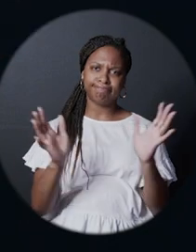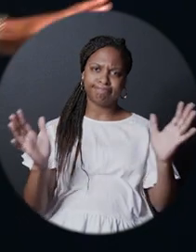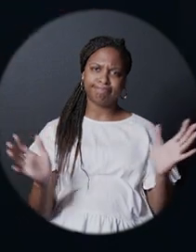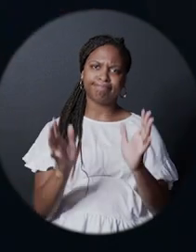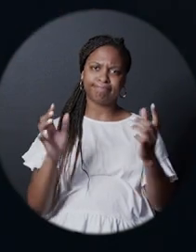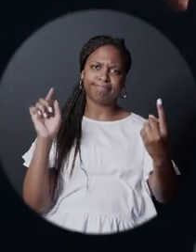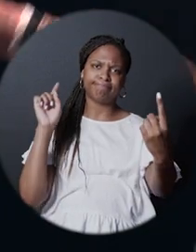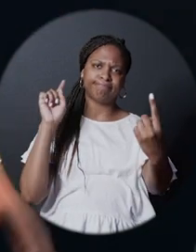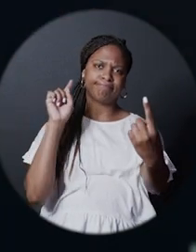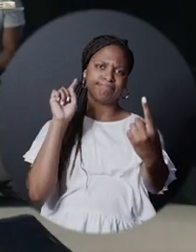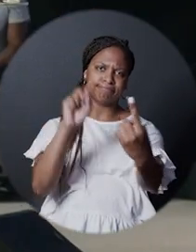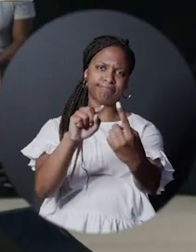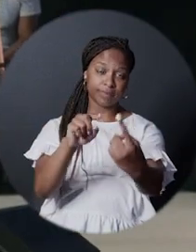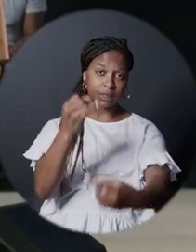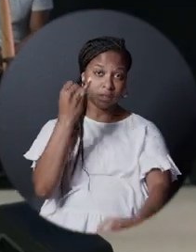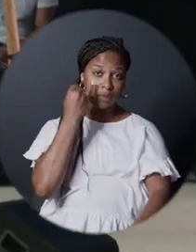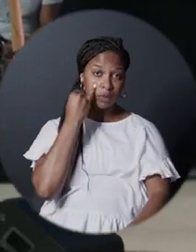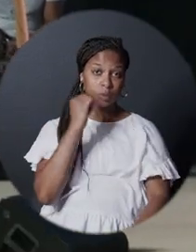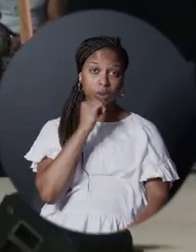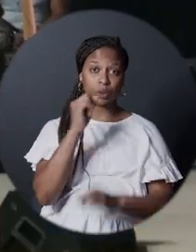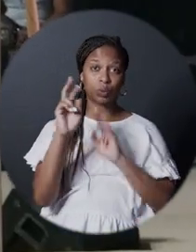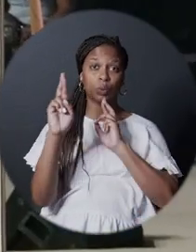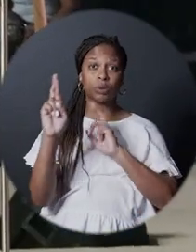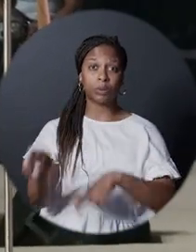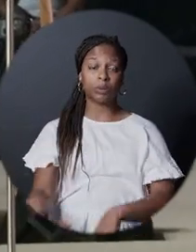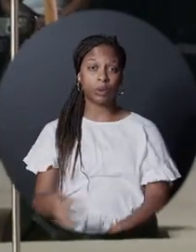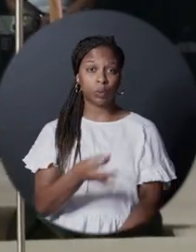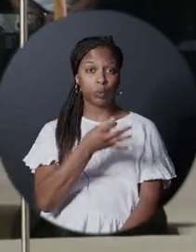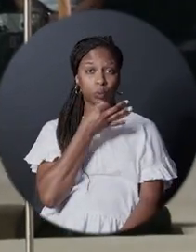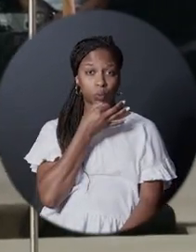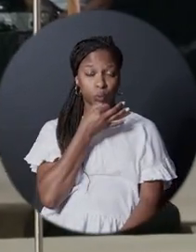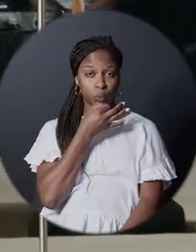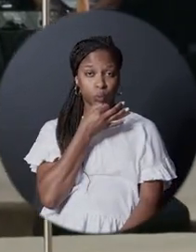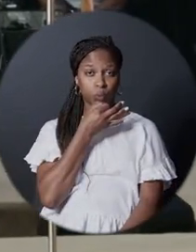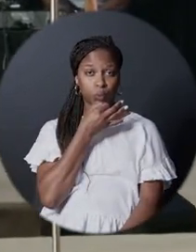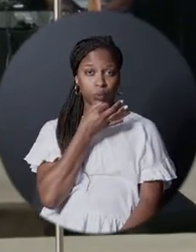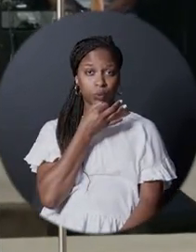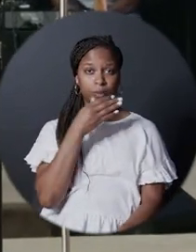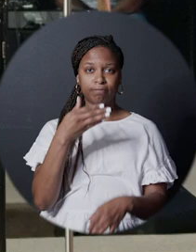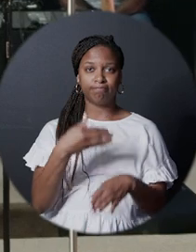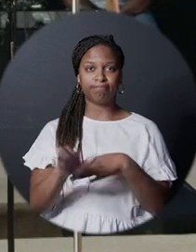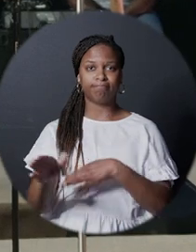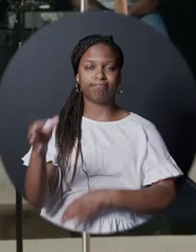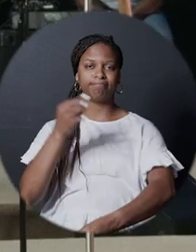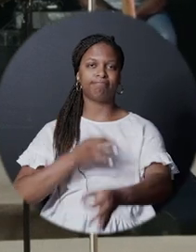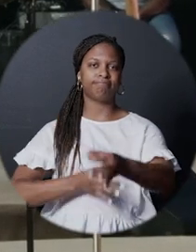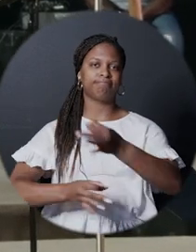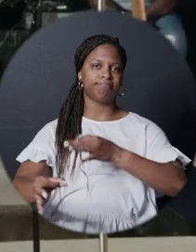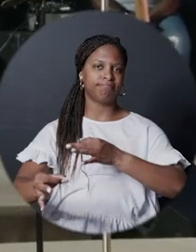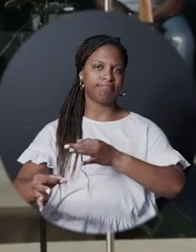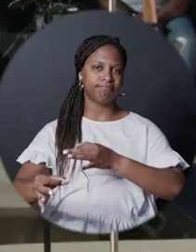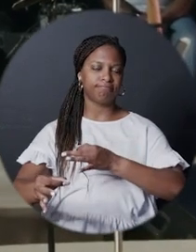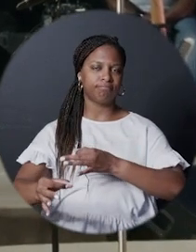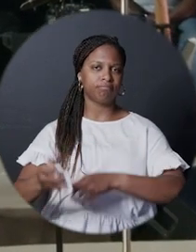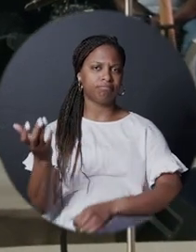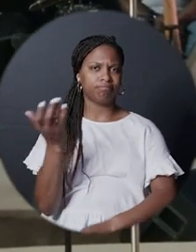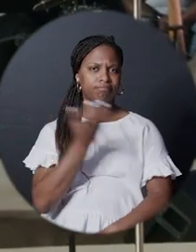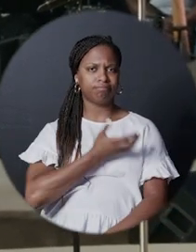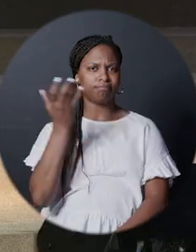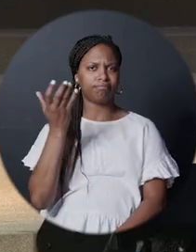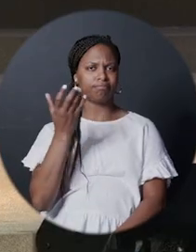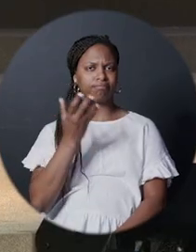been pressing you and pushing you toward the mark. If you don't respond soon, I'm sending a